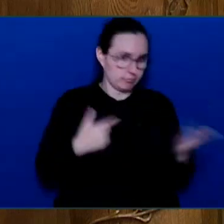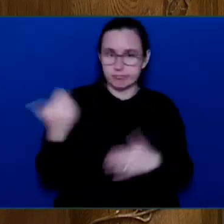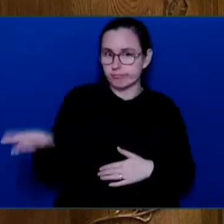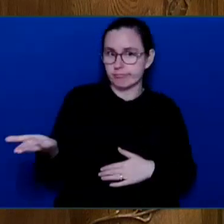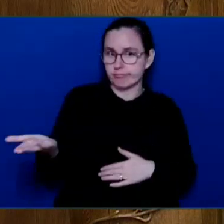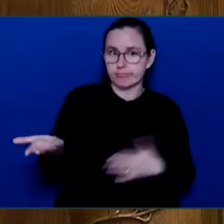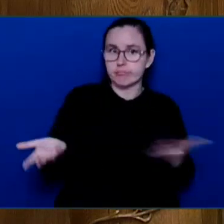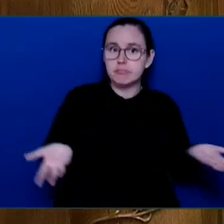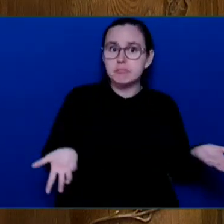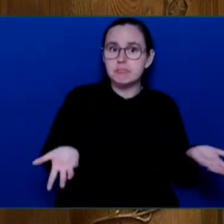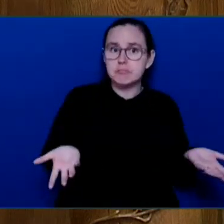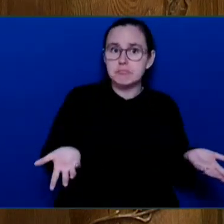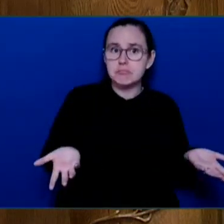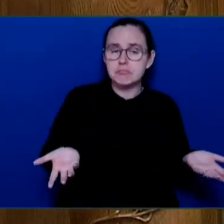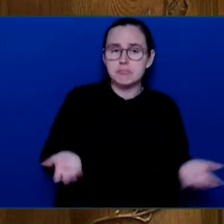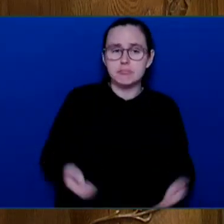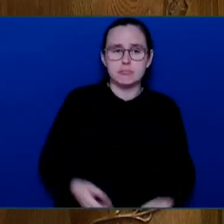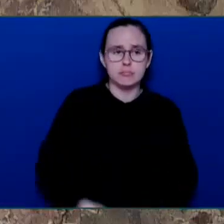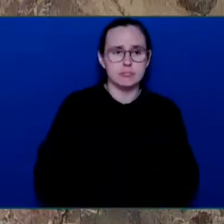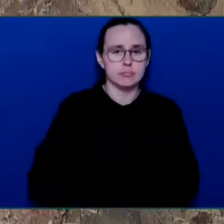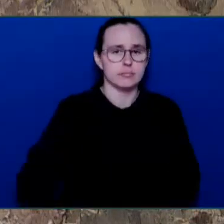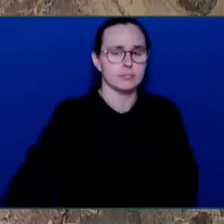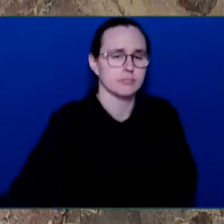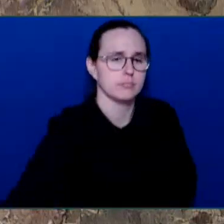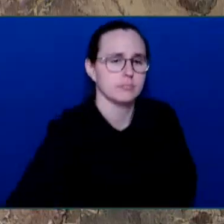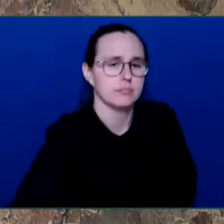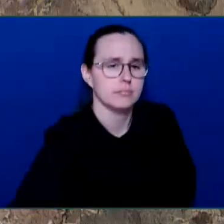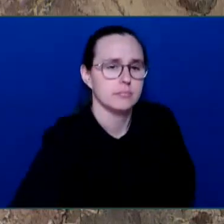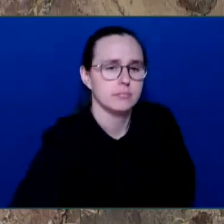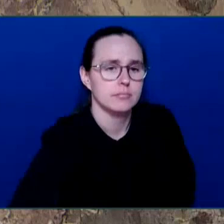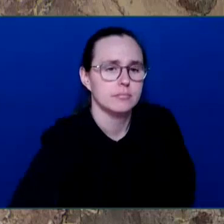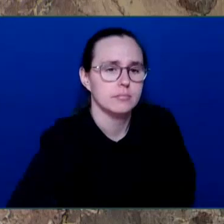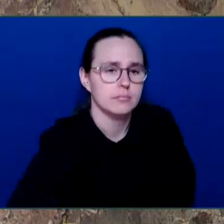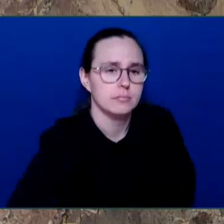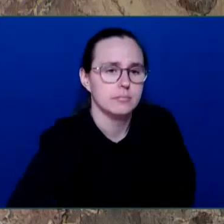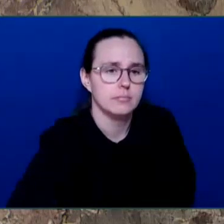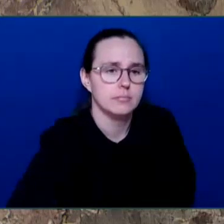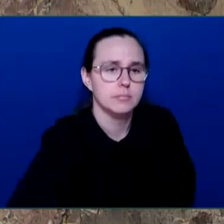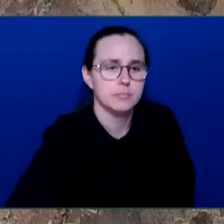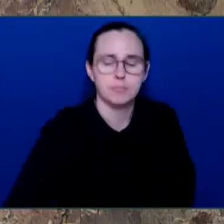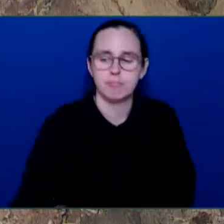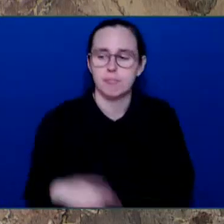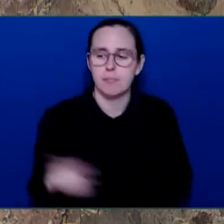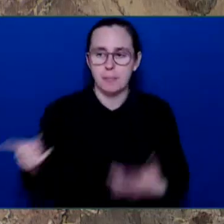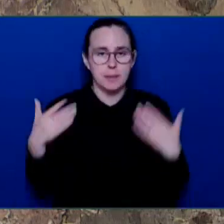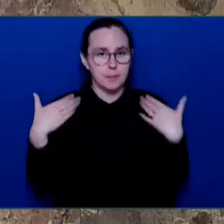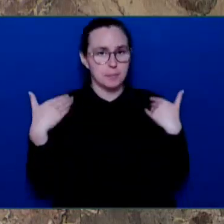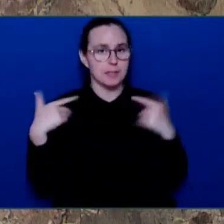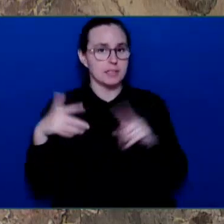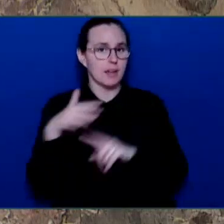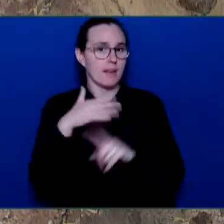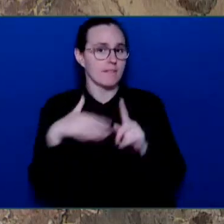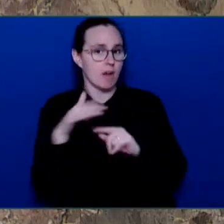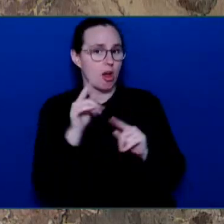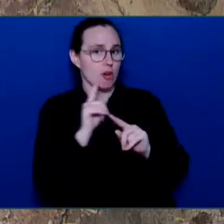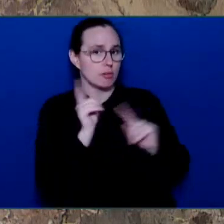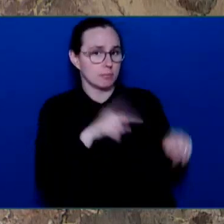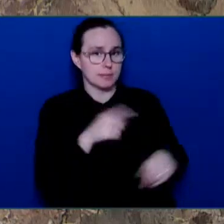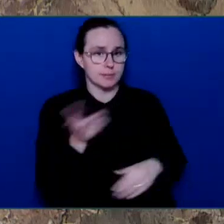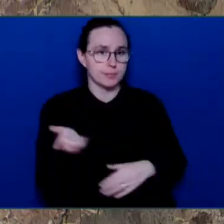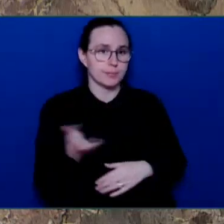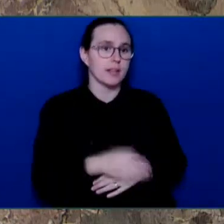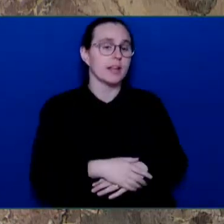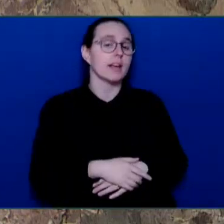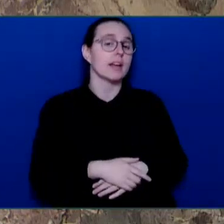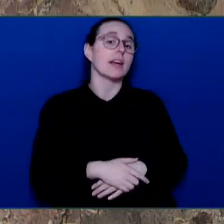Minister of Environment. Honourable Speaker, the members opposite unfortunately think that the time